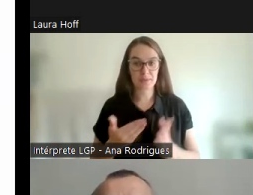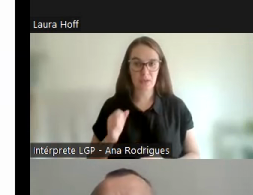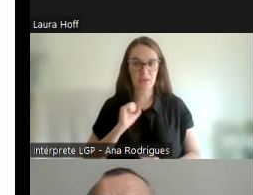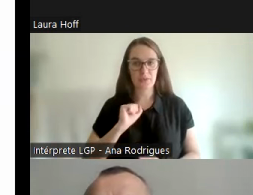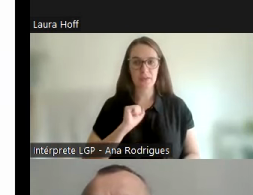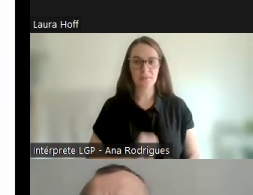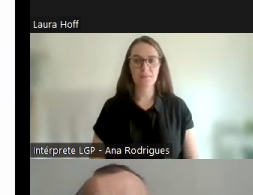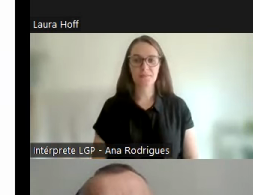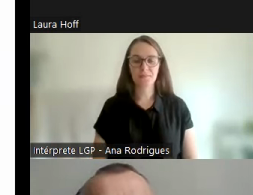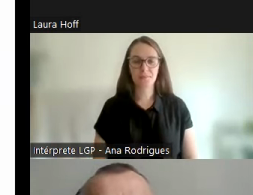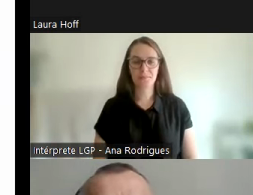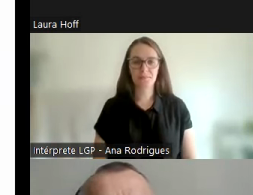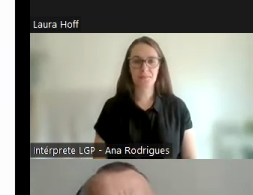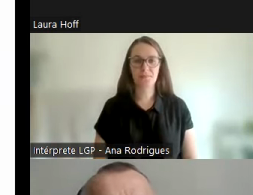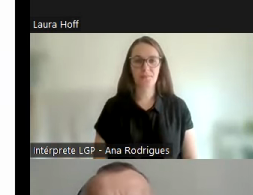Can